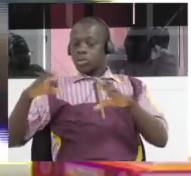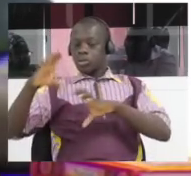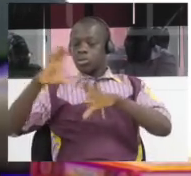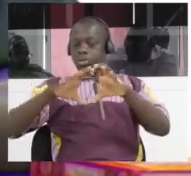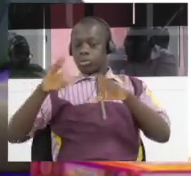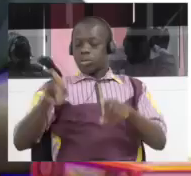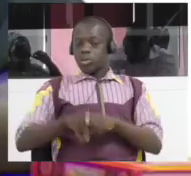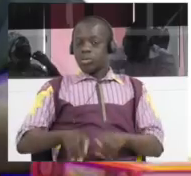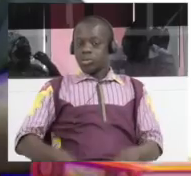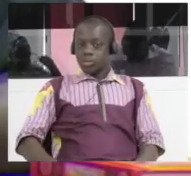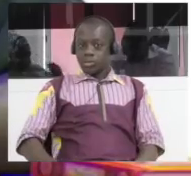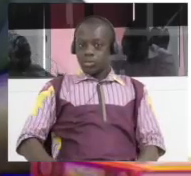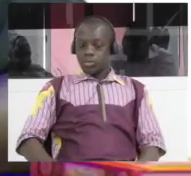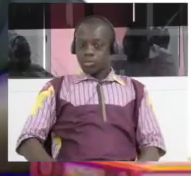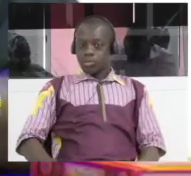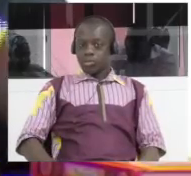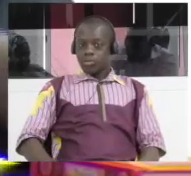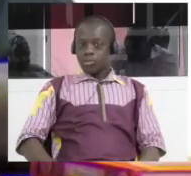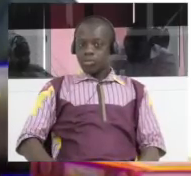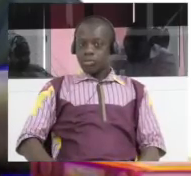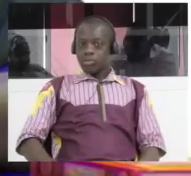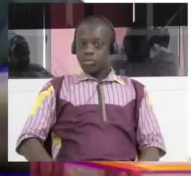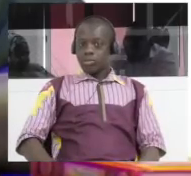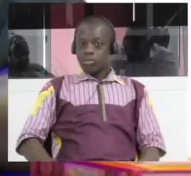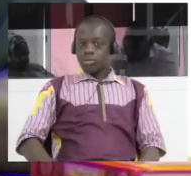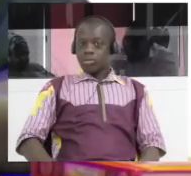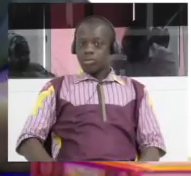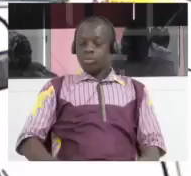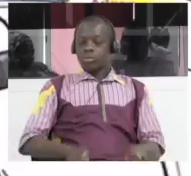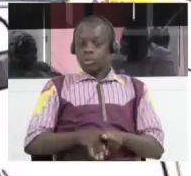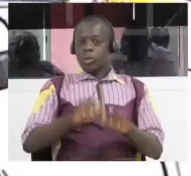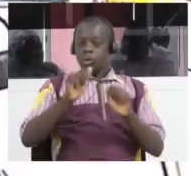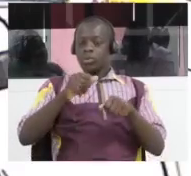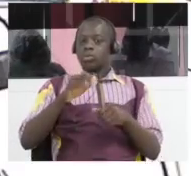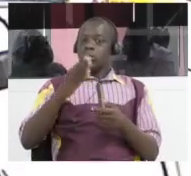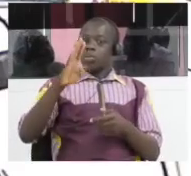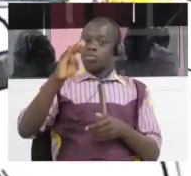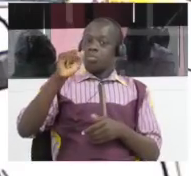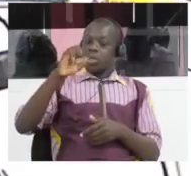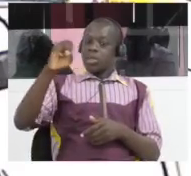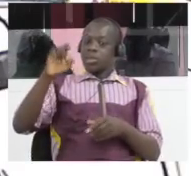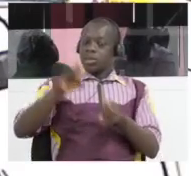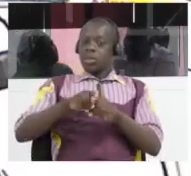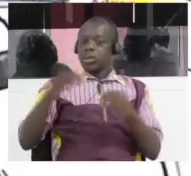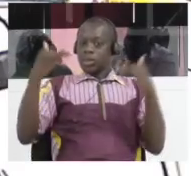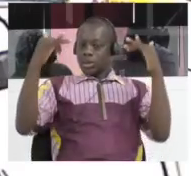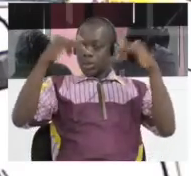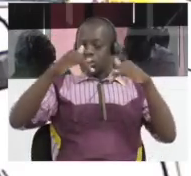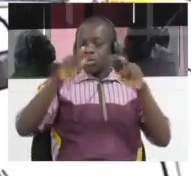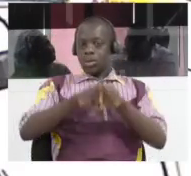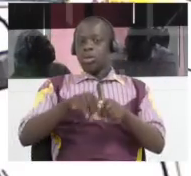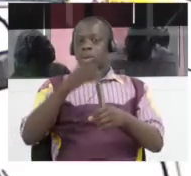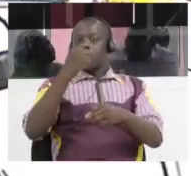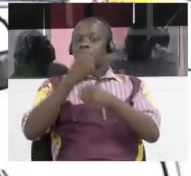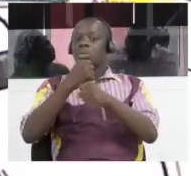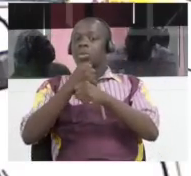ranges of communicating. But certainly, a base station would have been established between Army headquarters and Farafenye, but